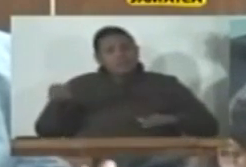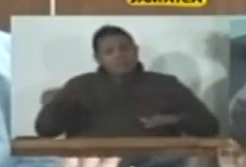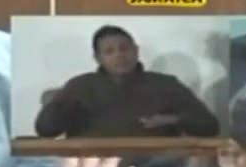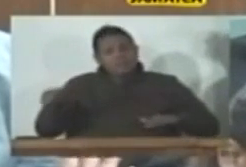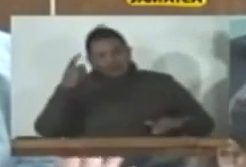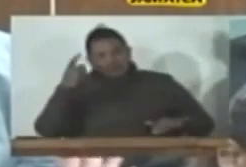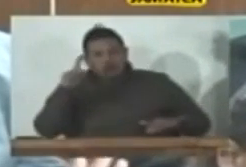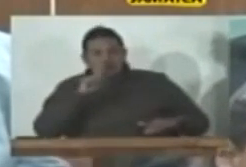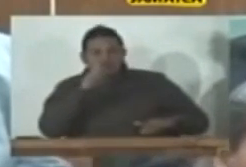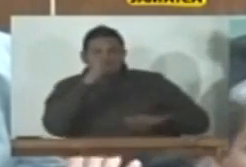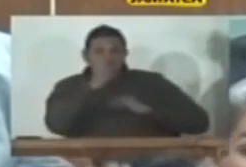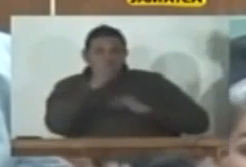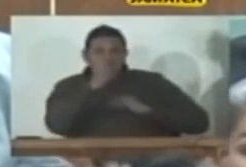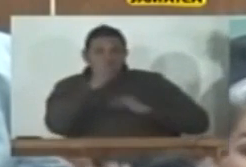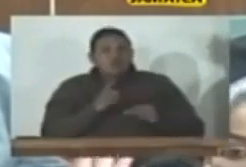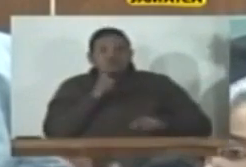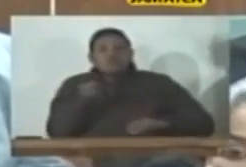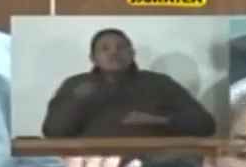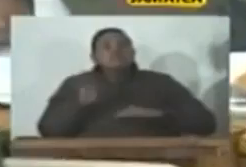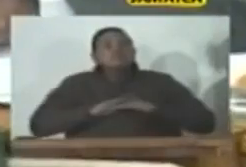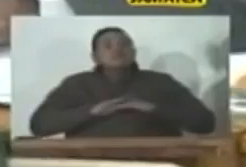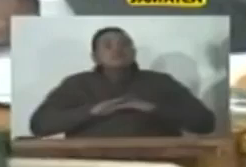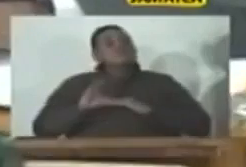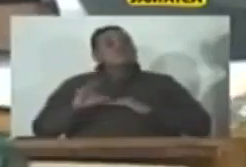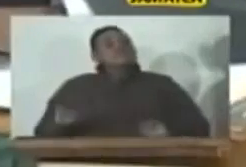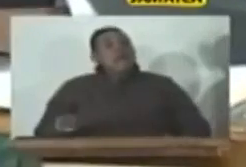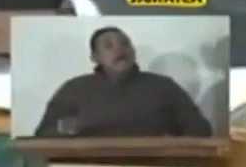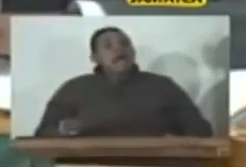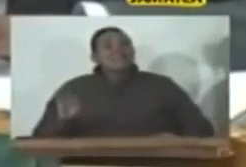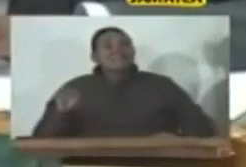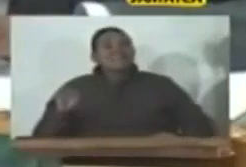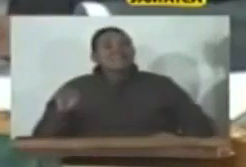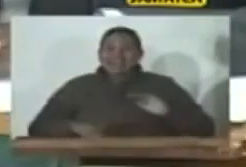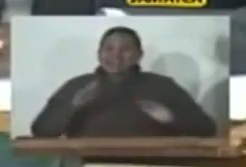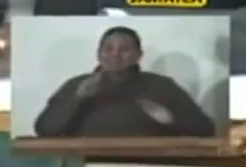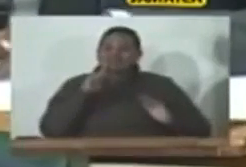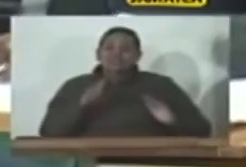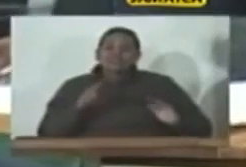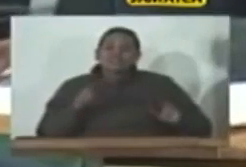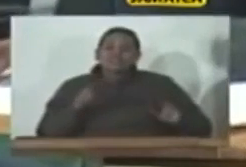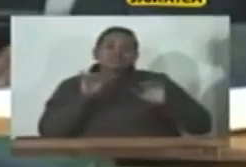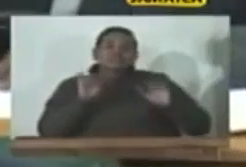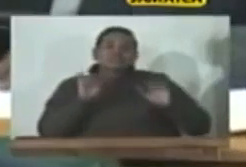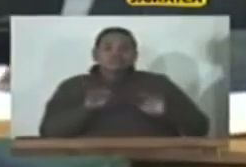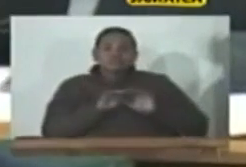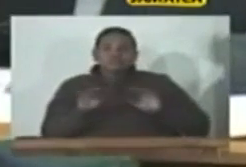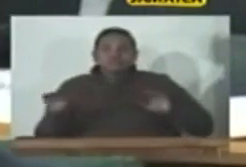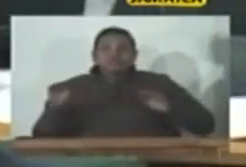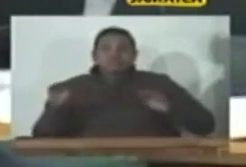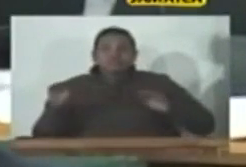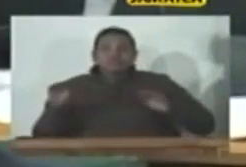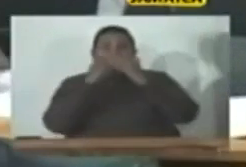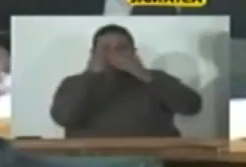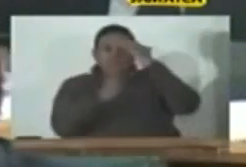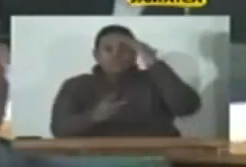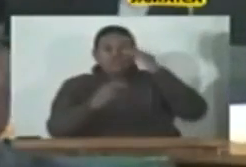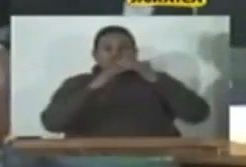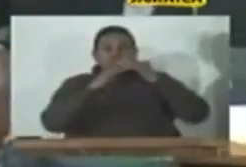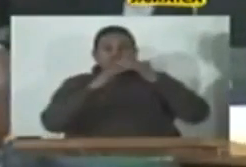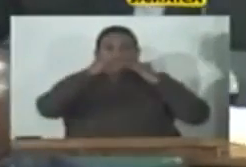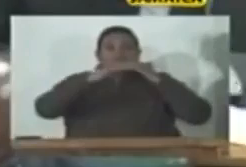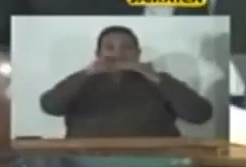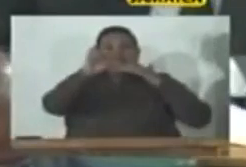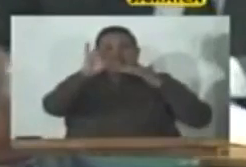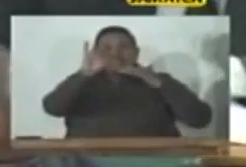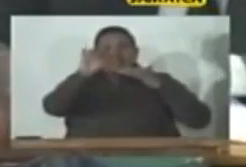rather than standing still against projected inflation. Were those growth targets being met, we would have been